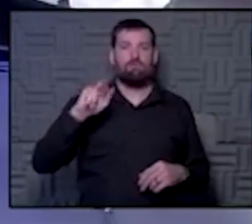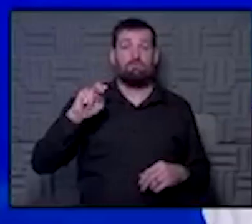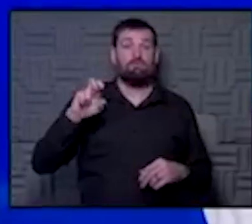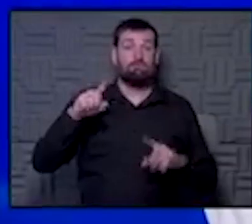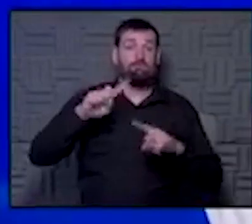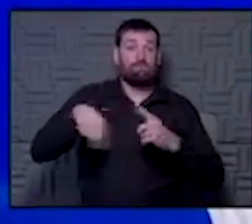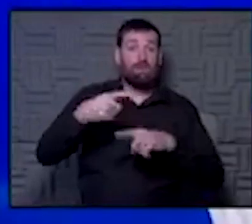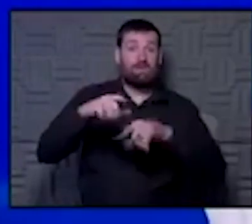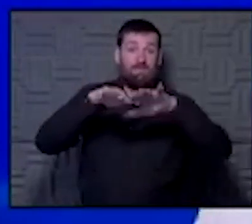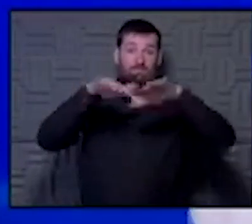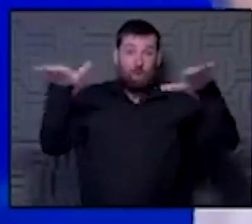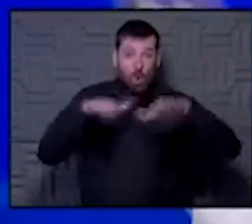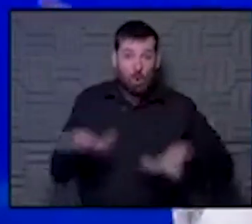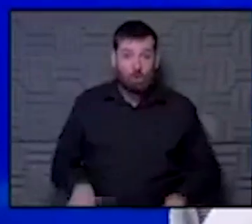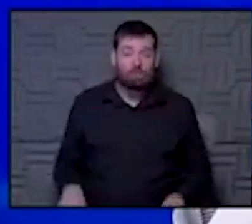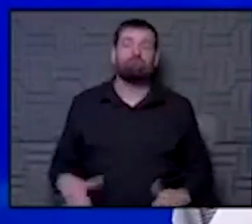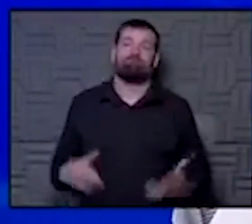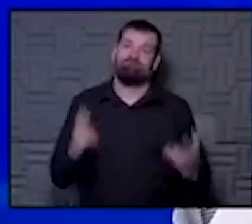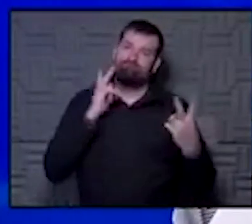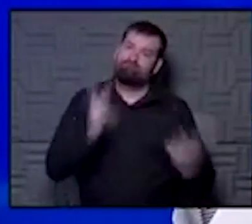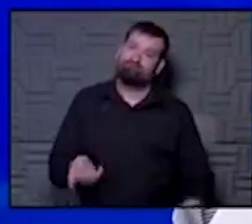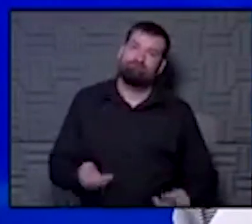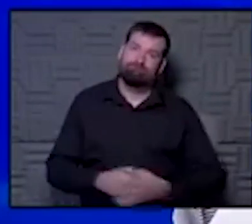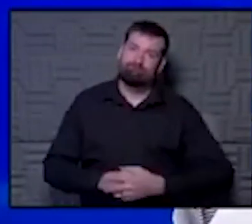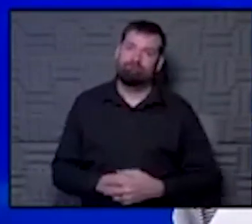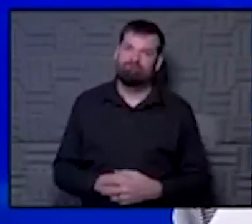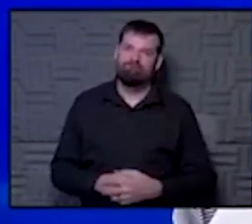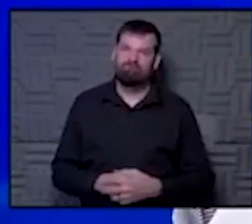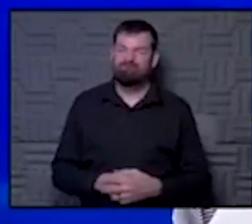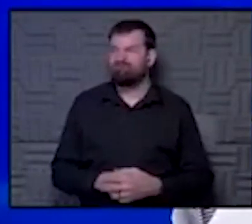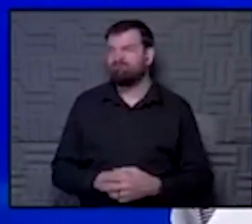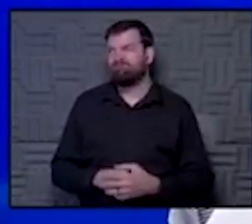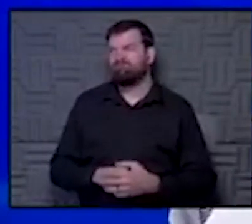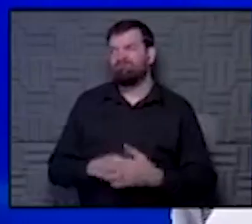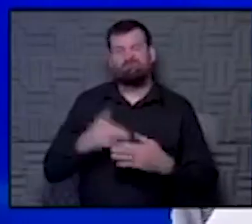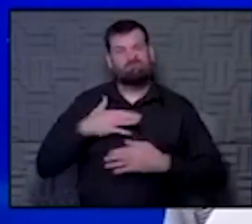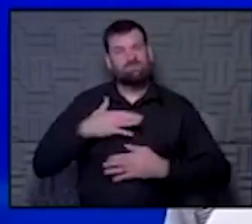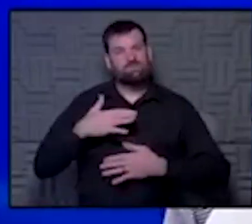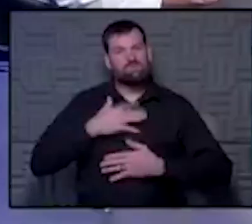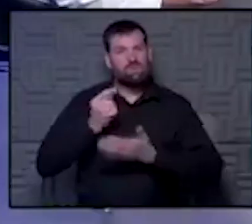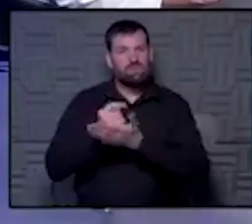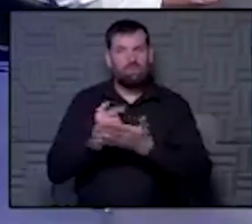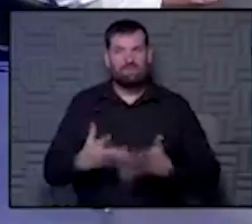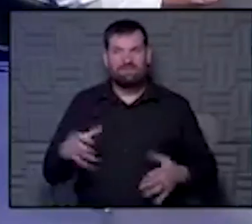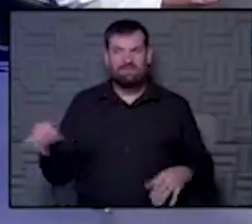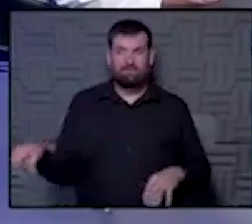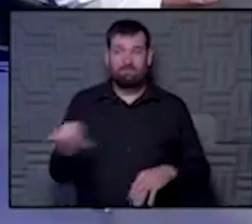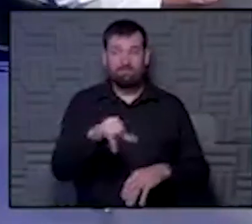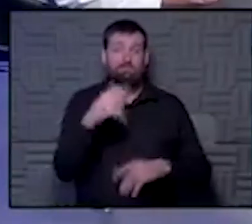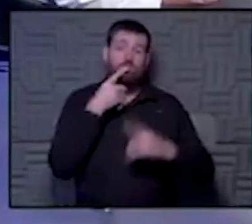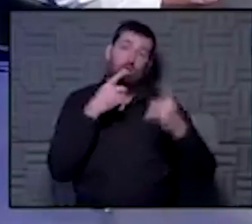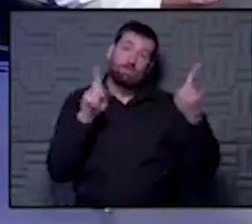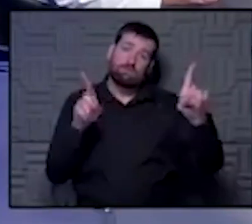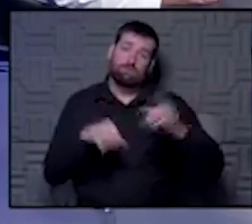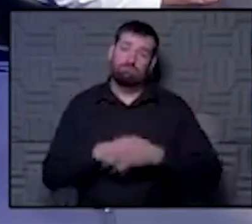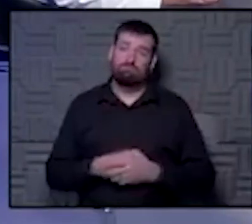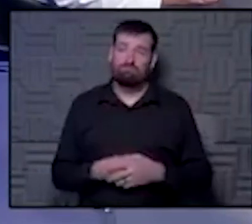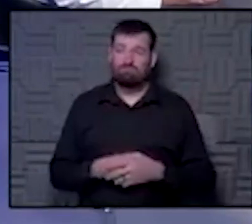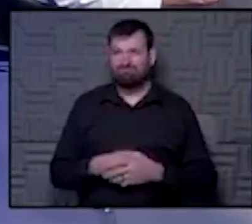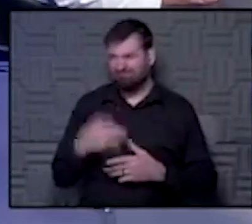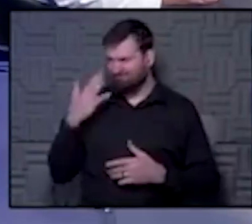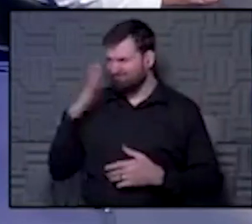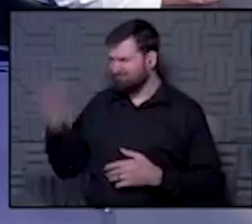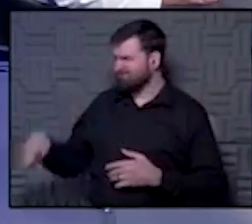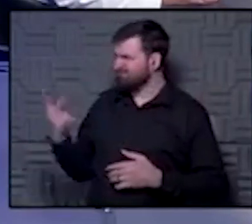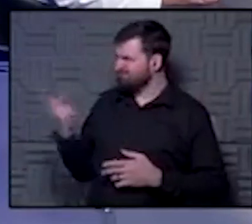around the floors, look at us. And I bet our respiratory therapists are going to do the same thing. And you know what? It does work. And of course, Dana,